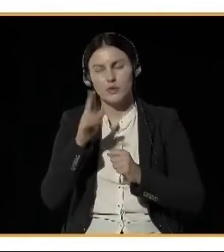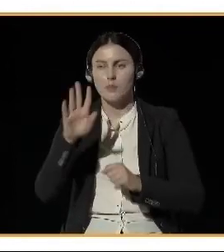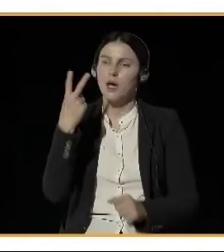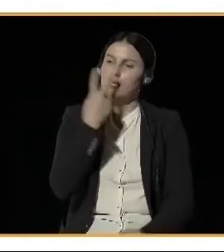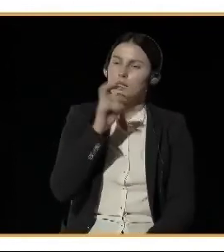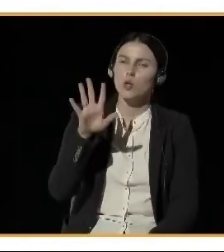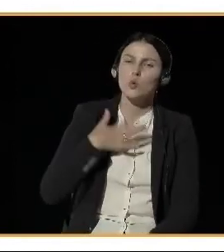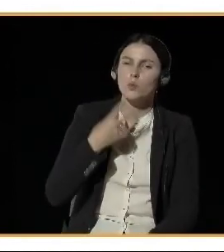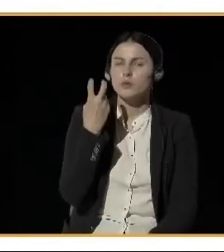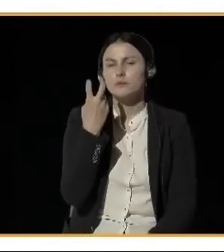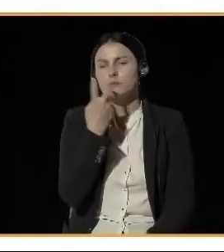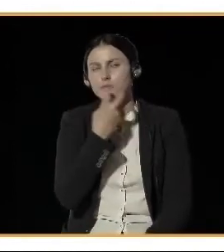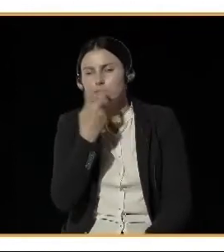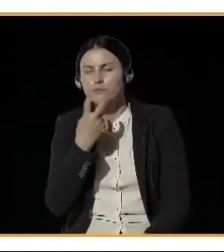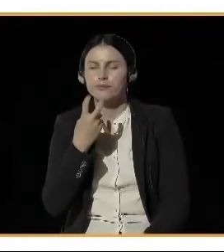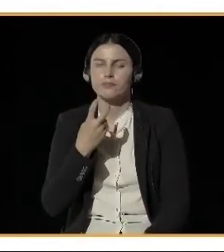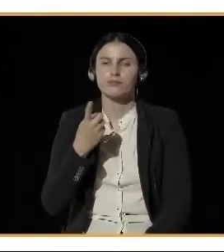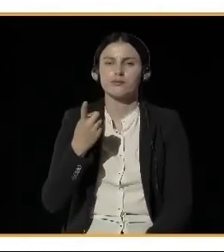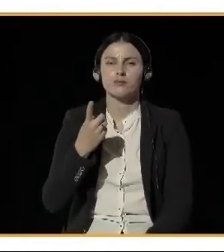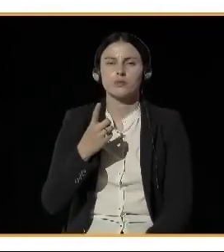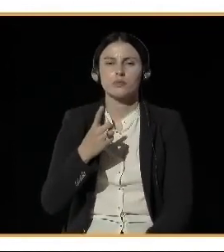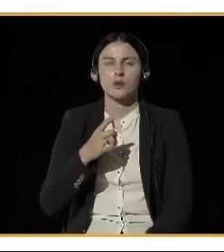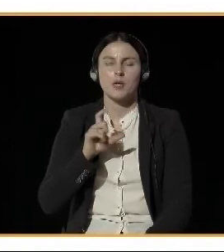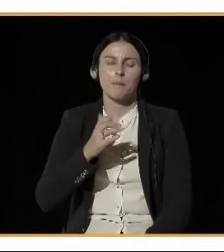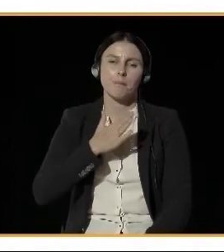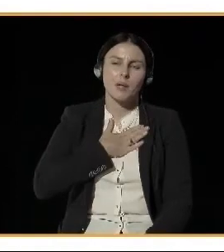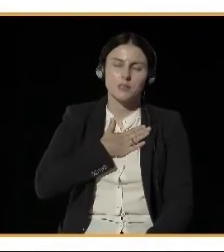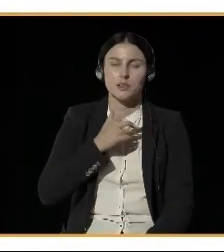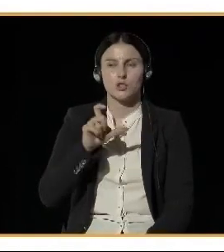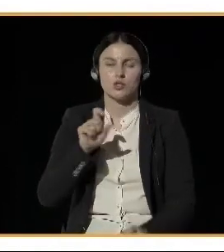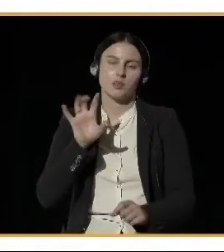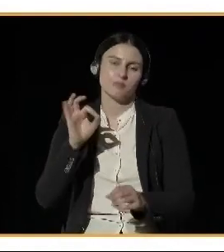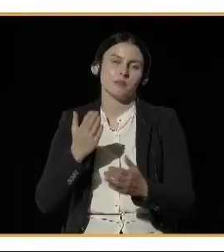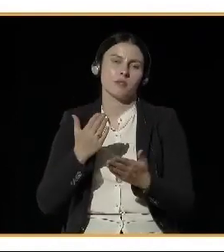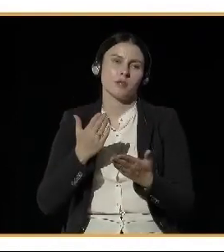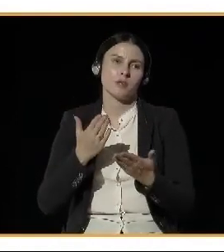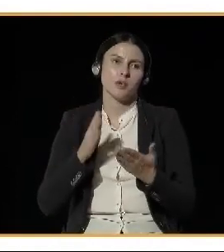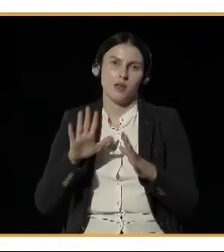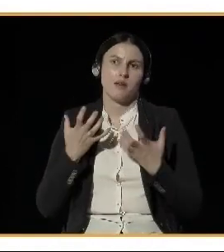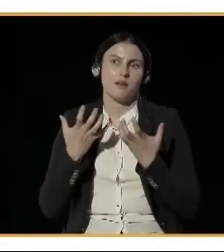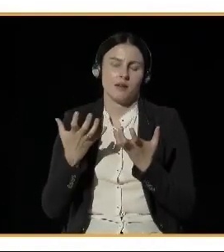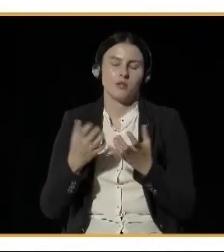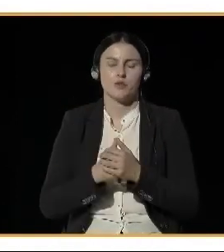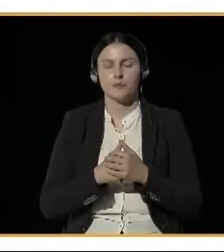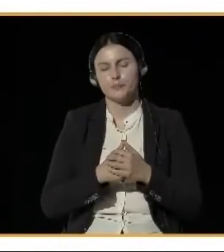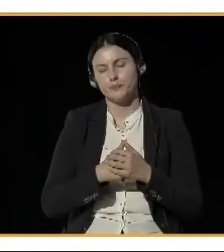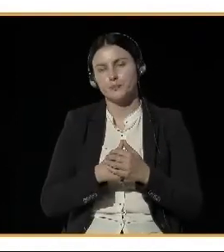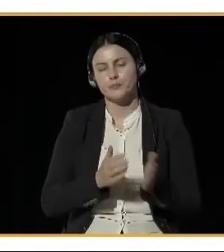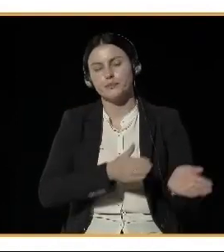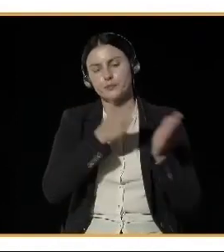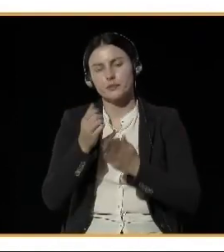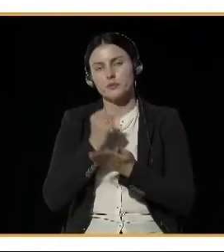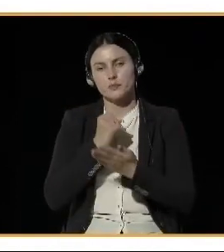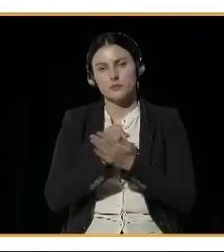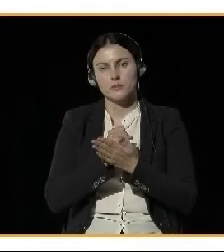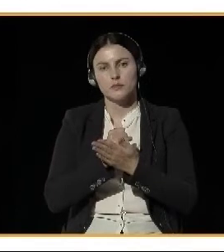Another is for health and care services to establish a community contact person to